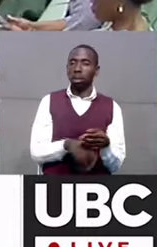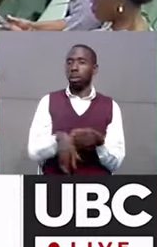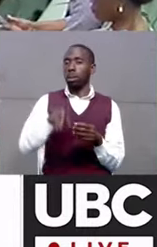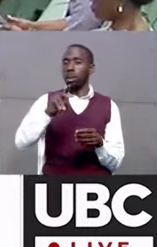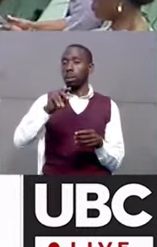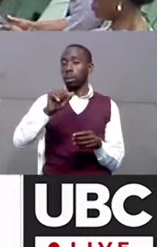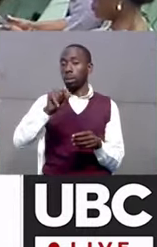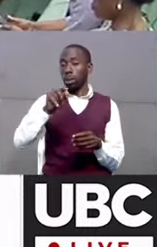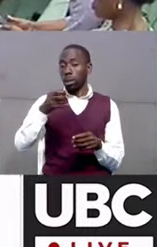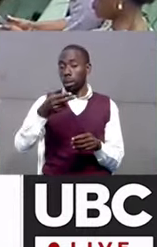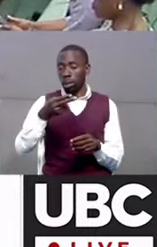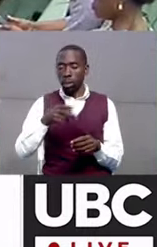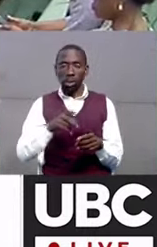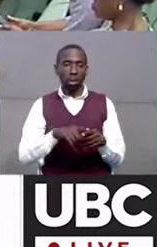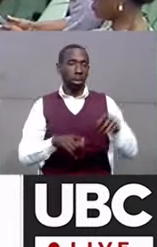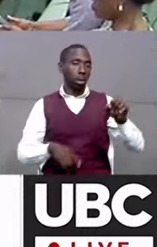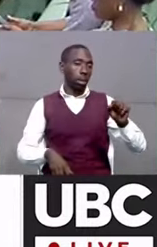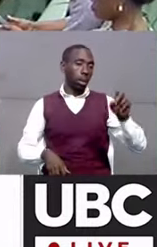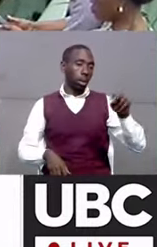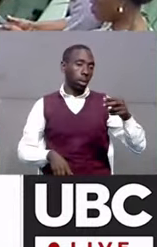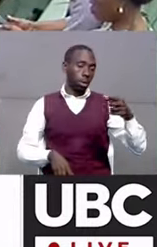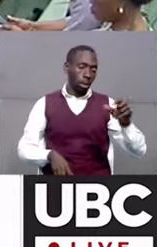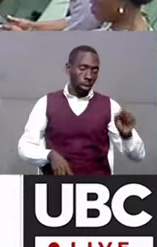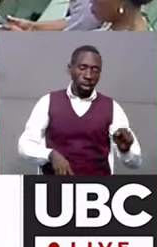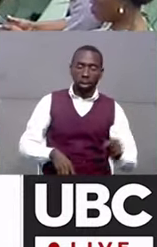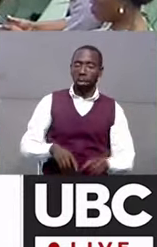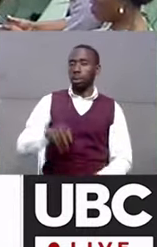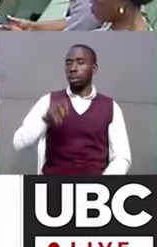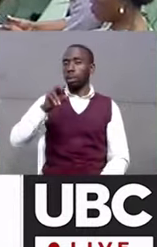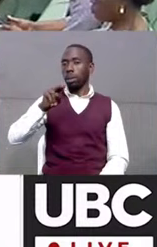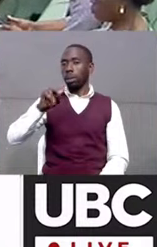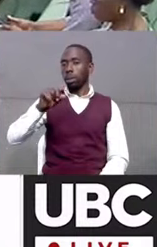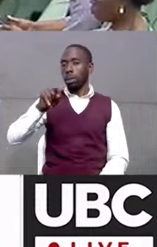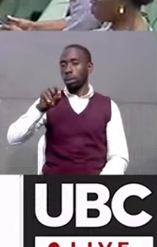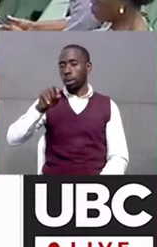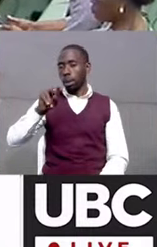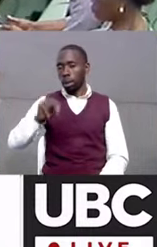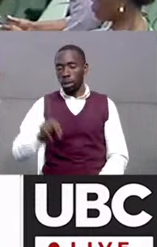Katesh, Angora, Nathan,